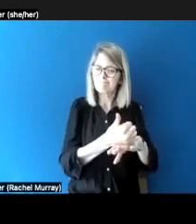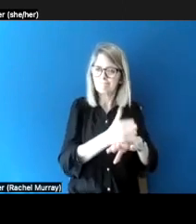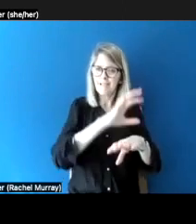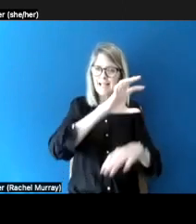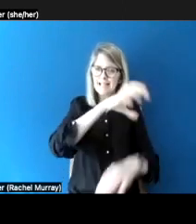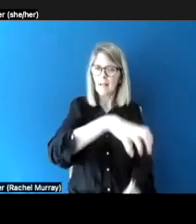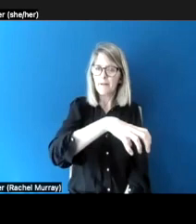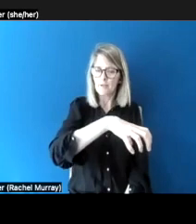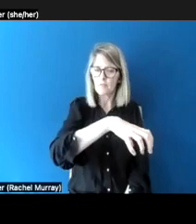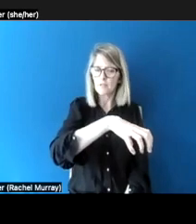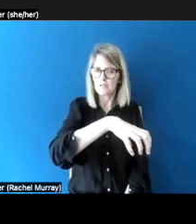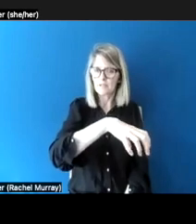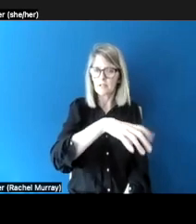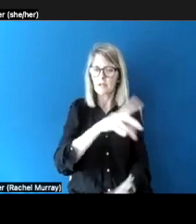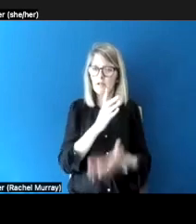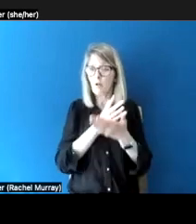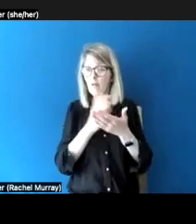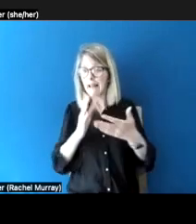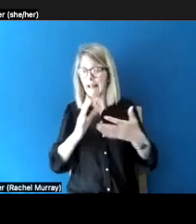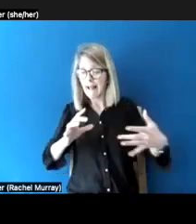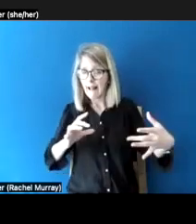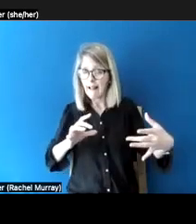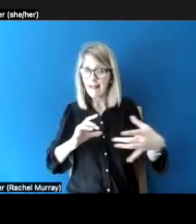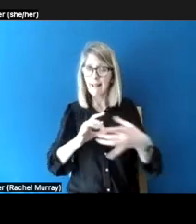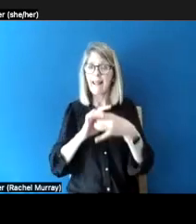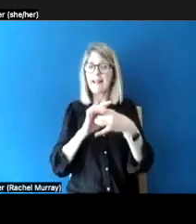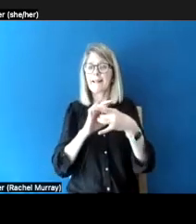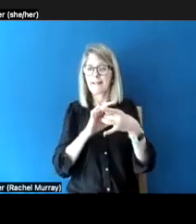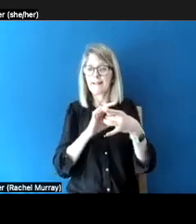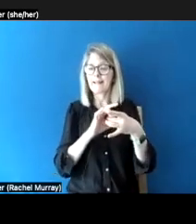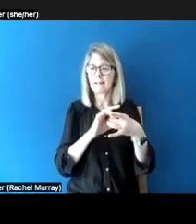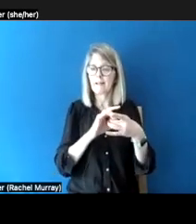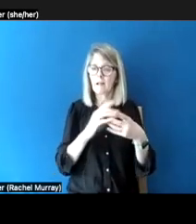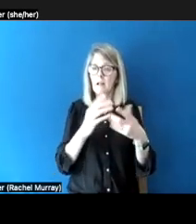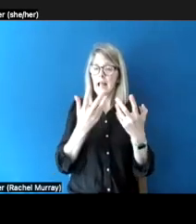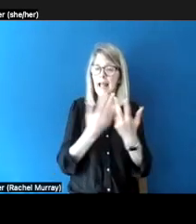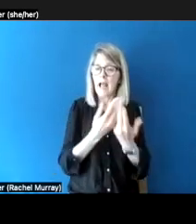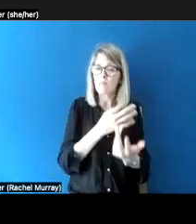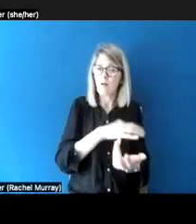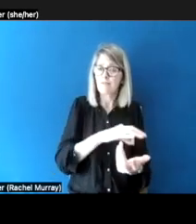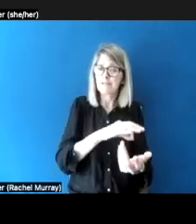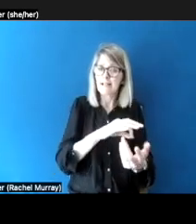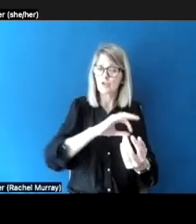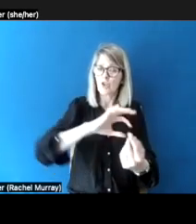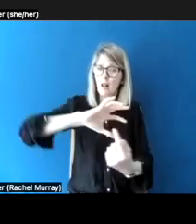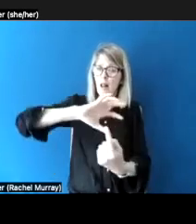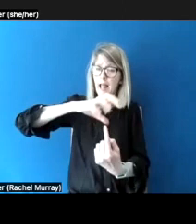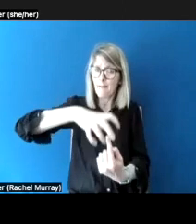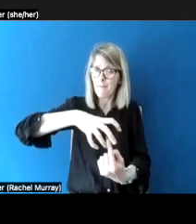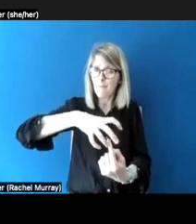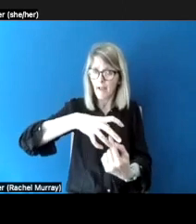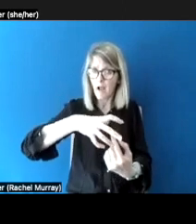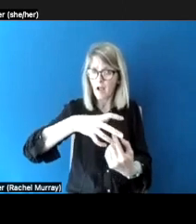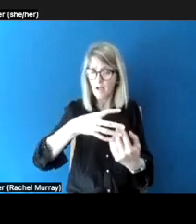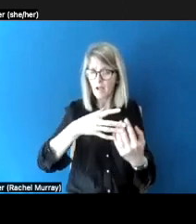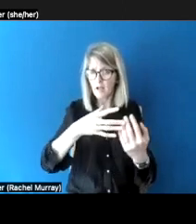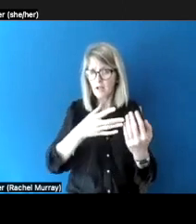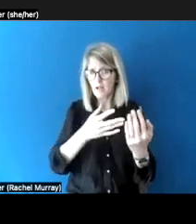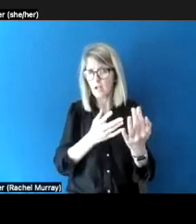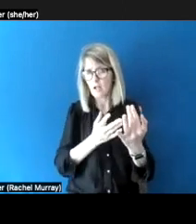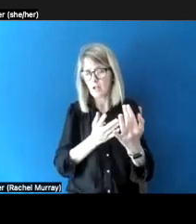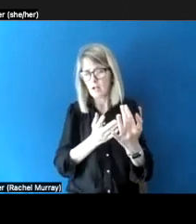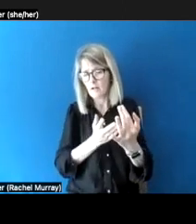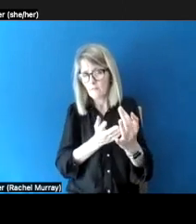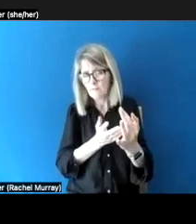So there is a very clear link between how the providential empire was fed through. The